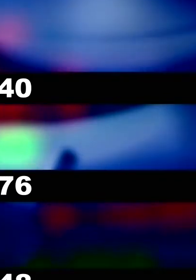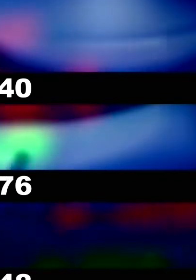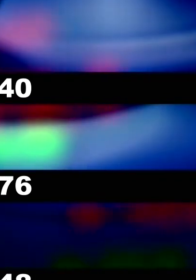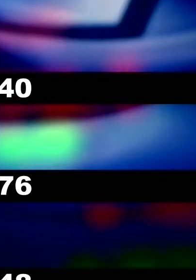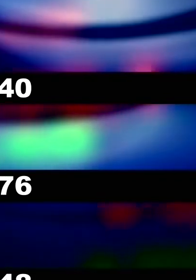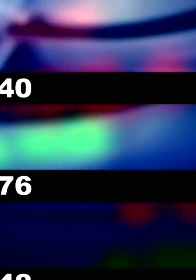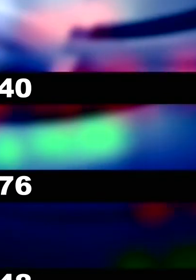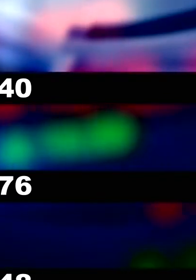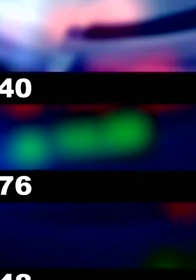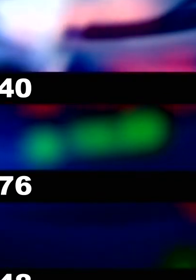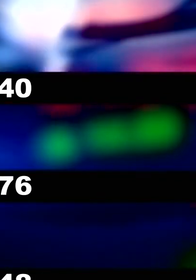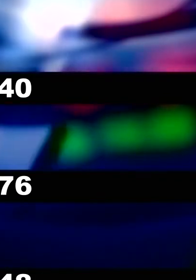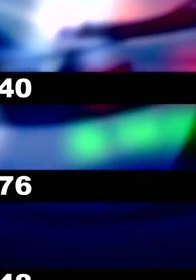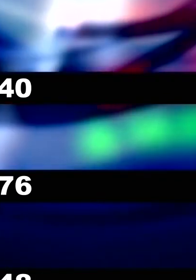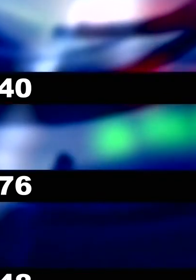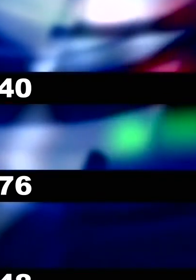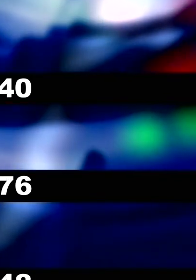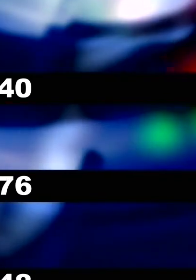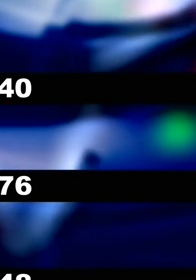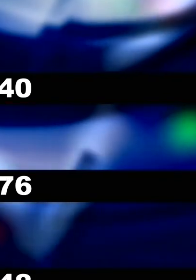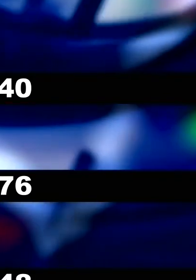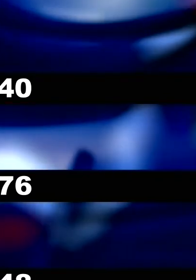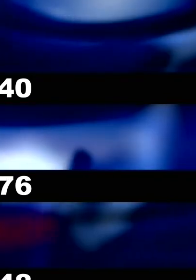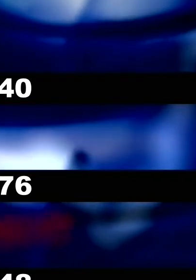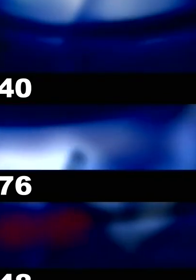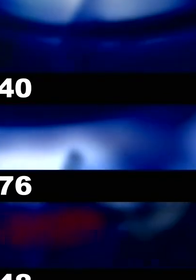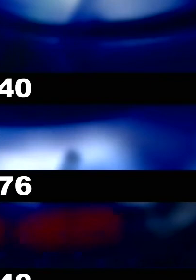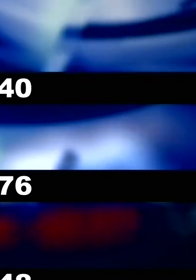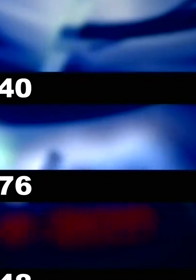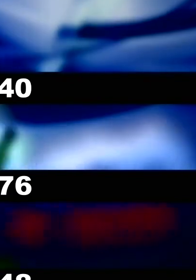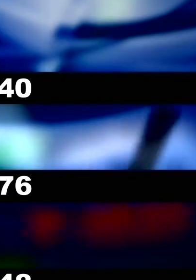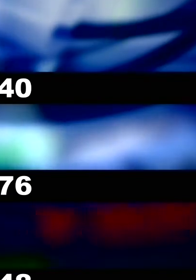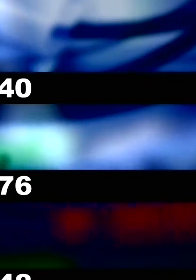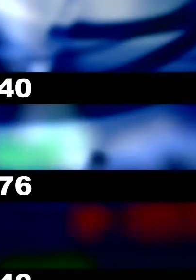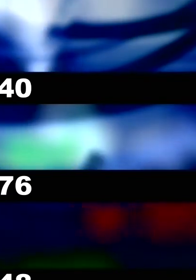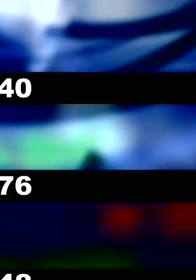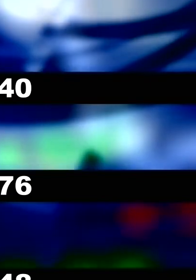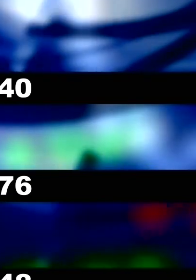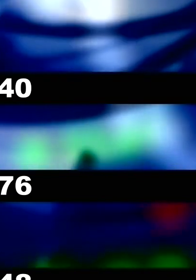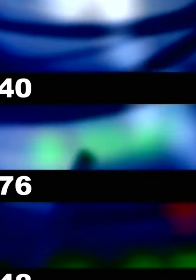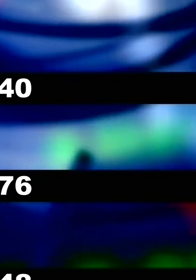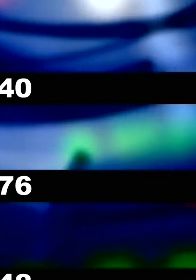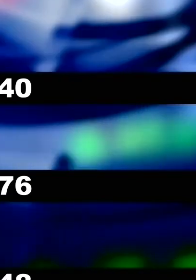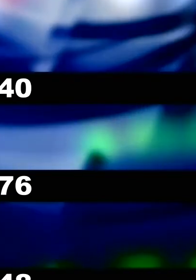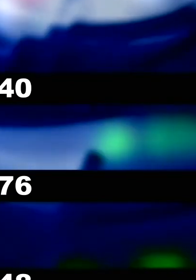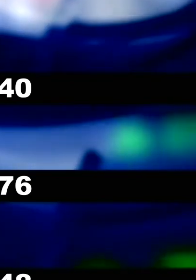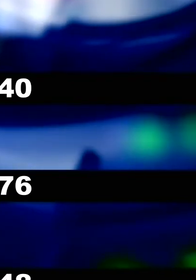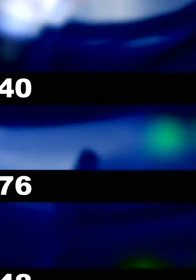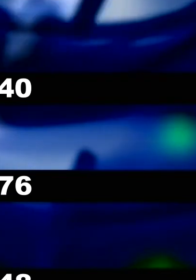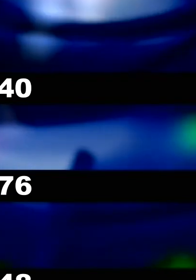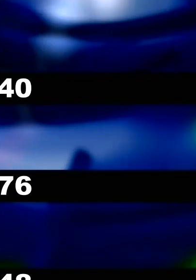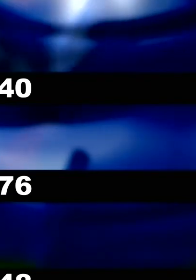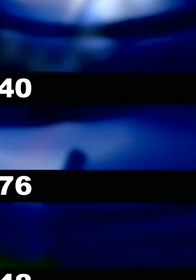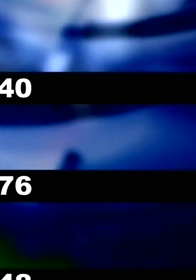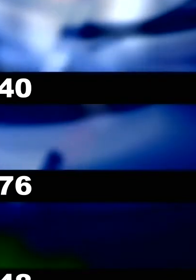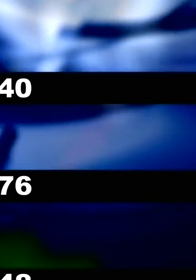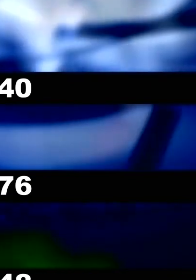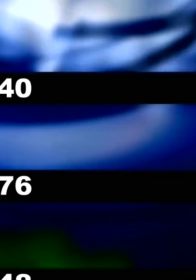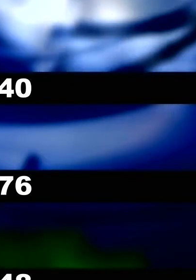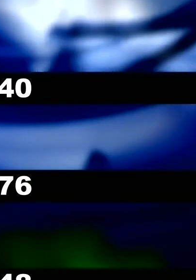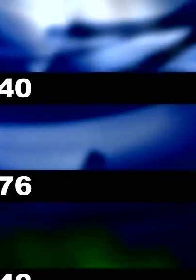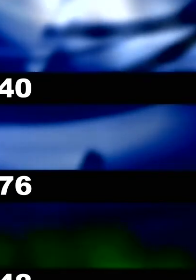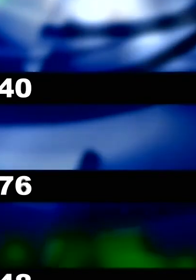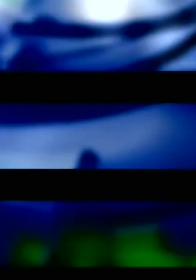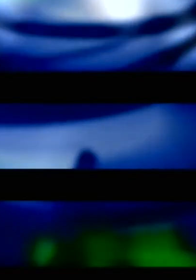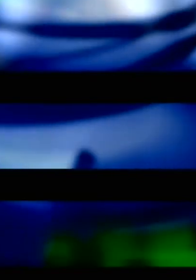5,952,563 units at $1.40 each, and they were followed by Wigton Wind Farm Limited ordinary shares and Pulse